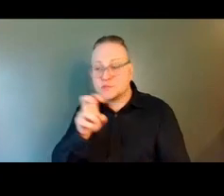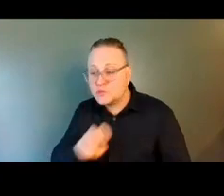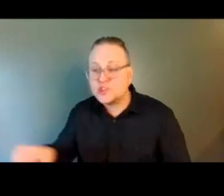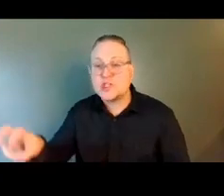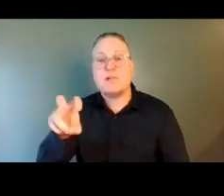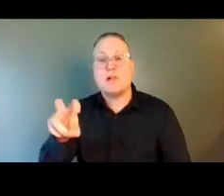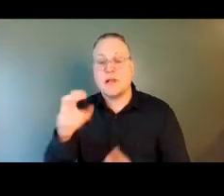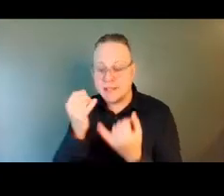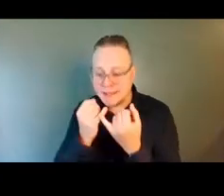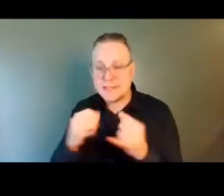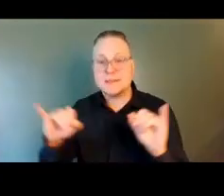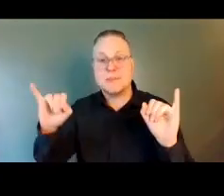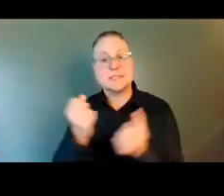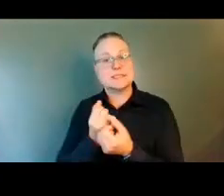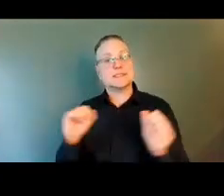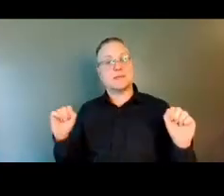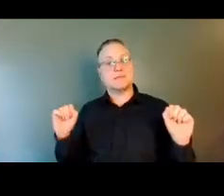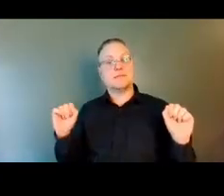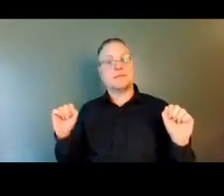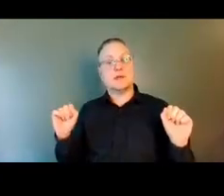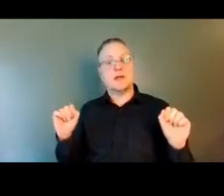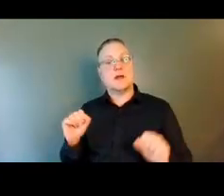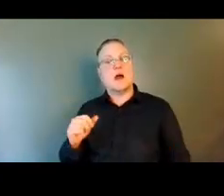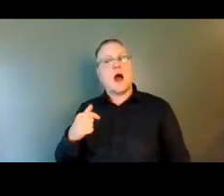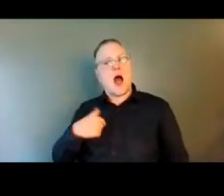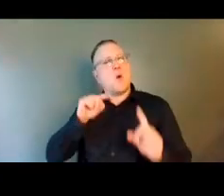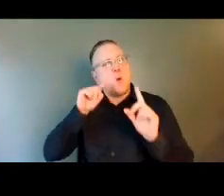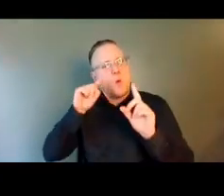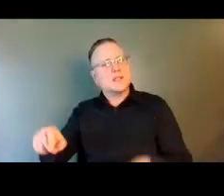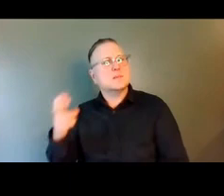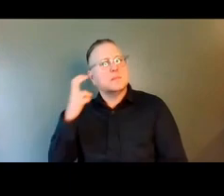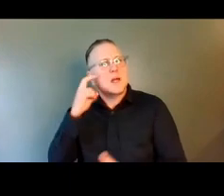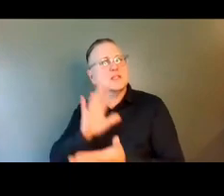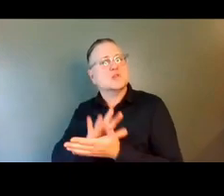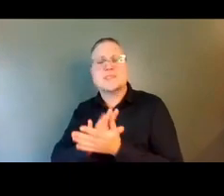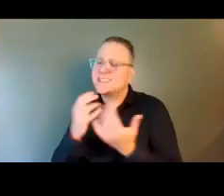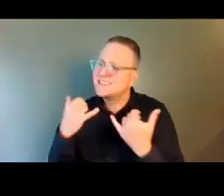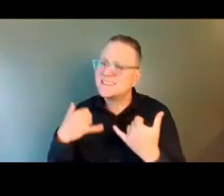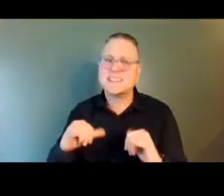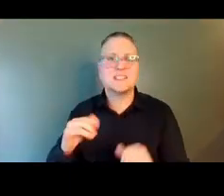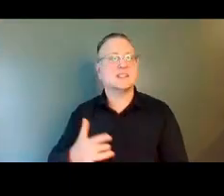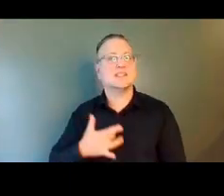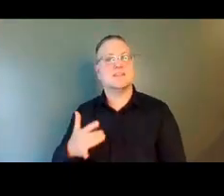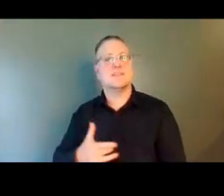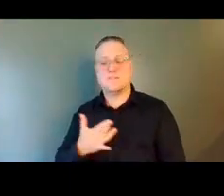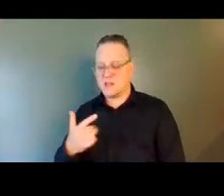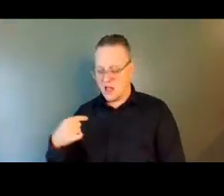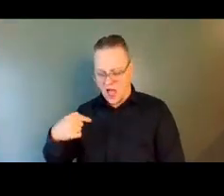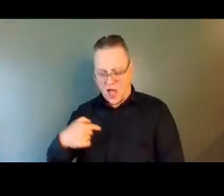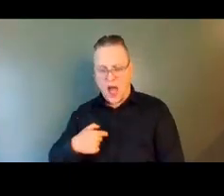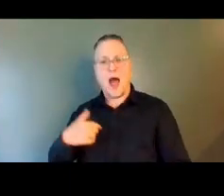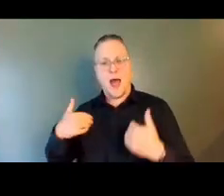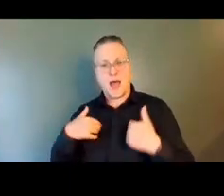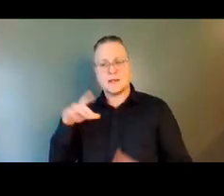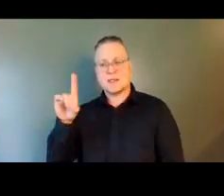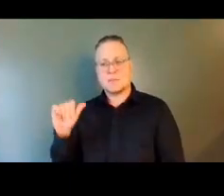I was in blind school, I didn't consider myself a person with a disability at that point. I was just a person that was